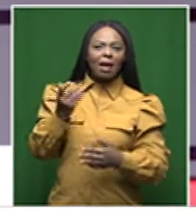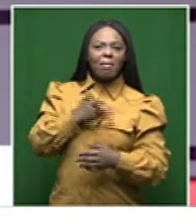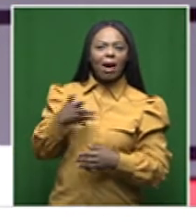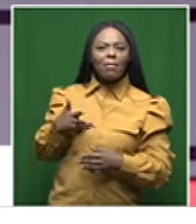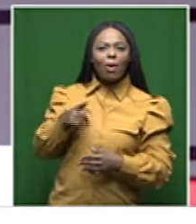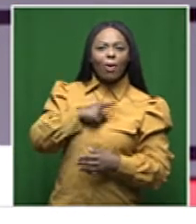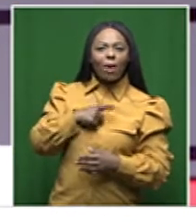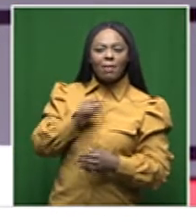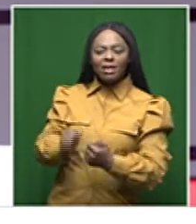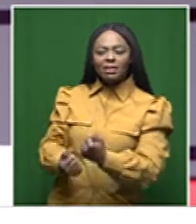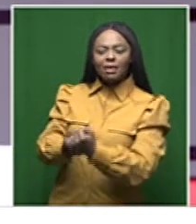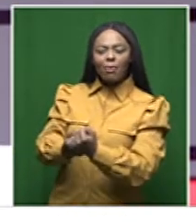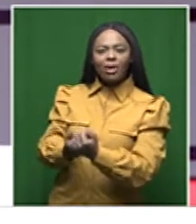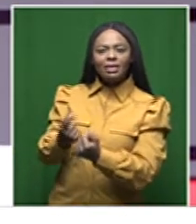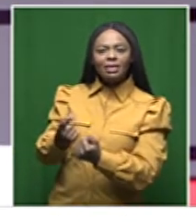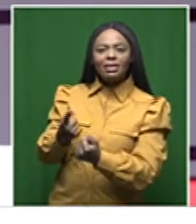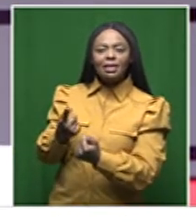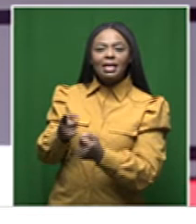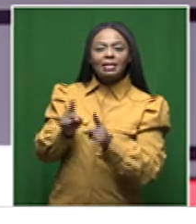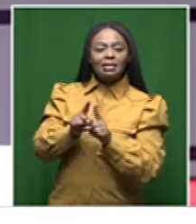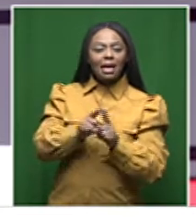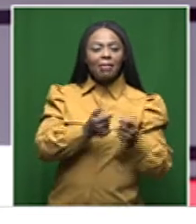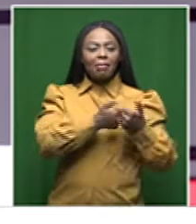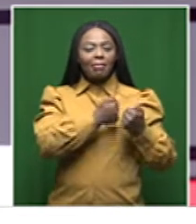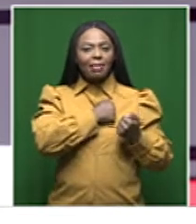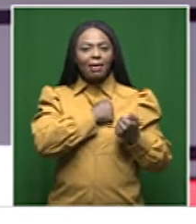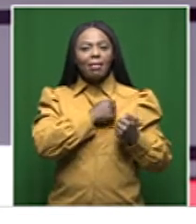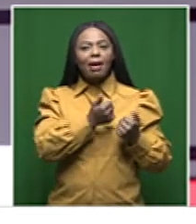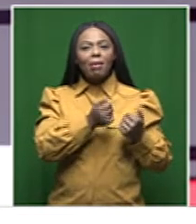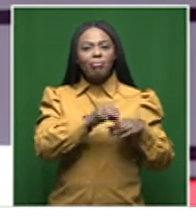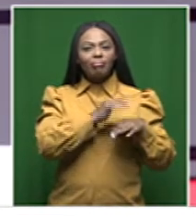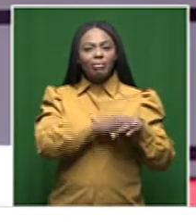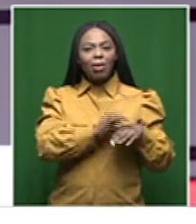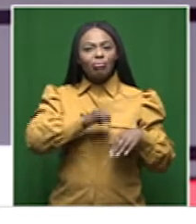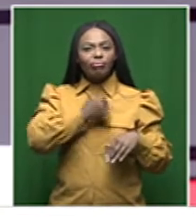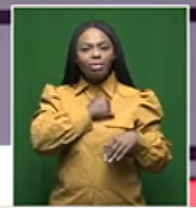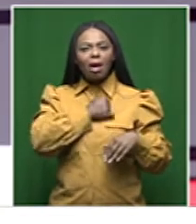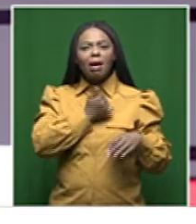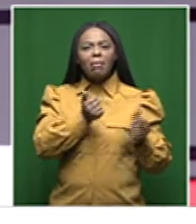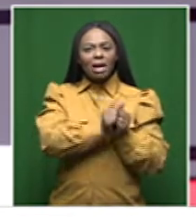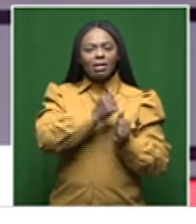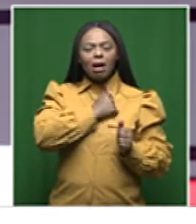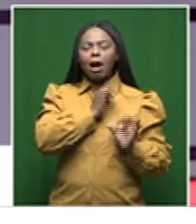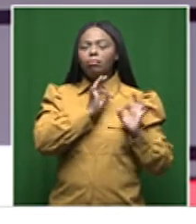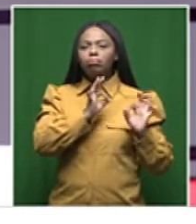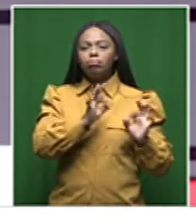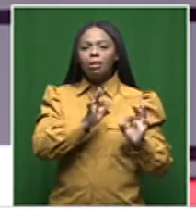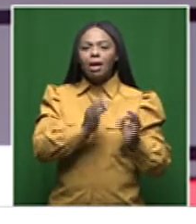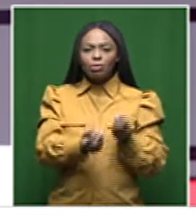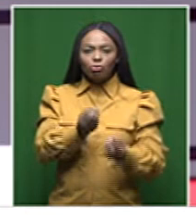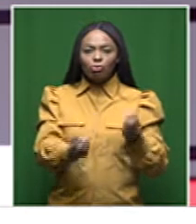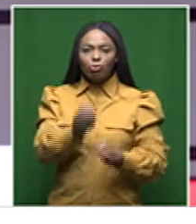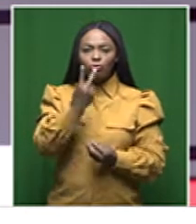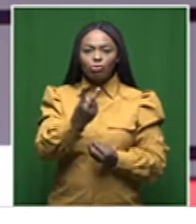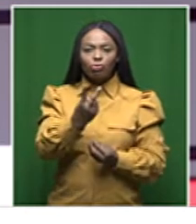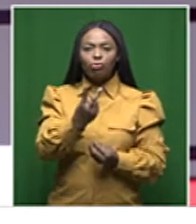now I have a supporting partner. And today, as I speak to you, we are raising two of my